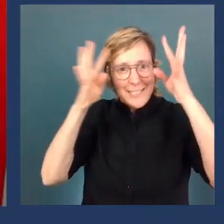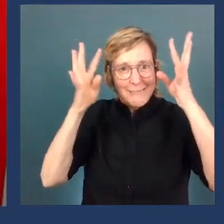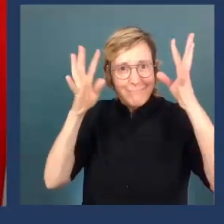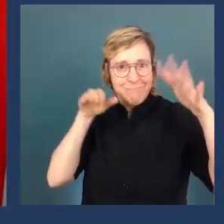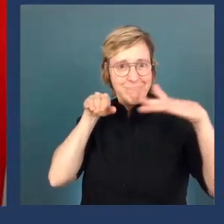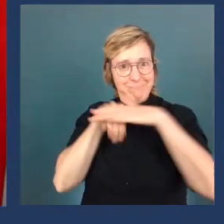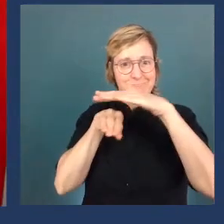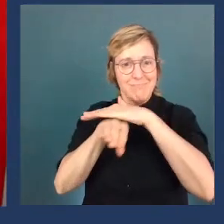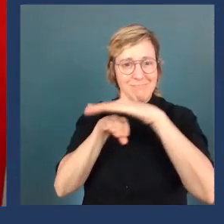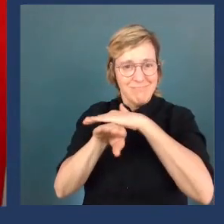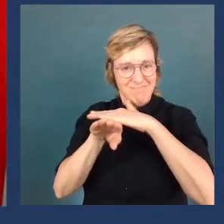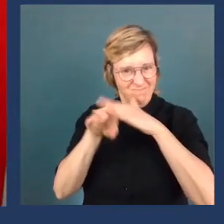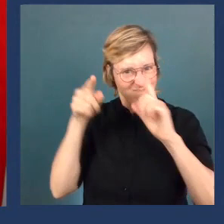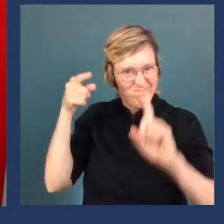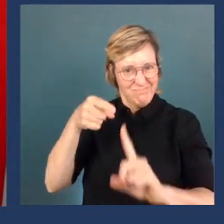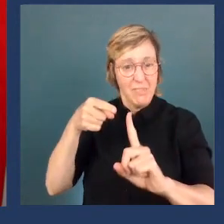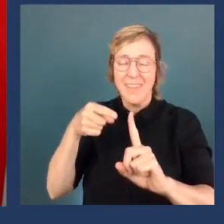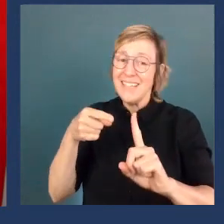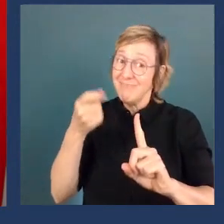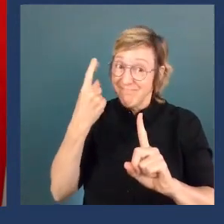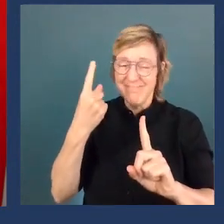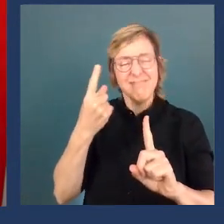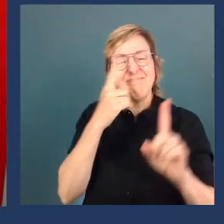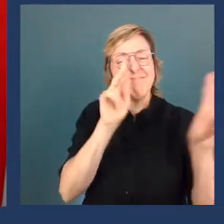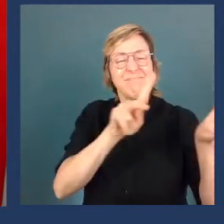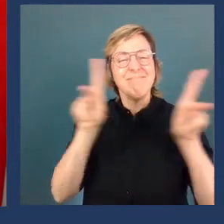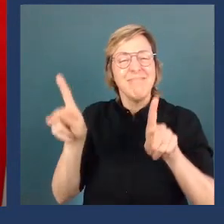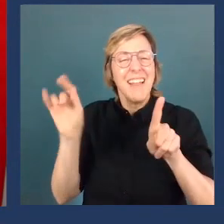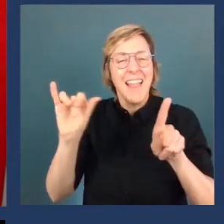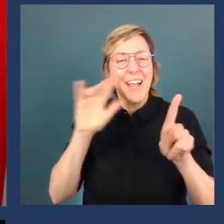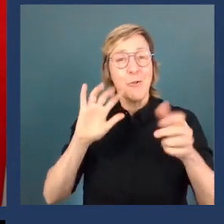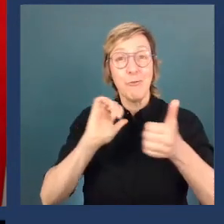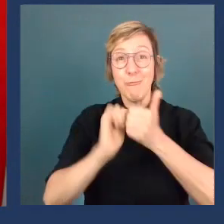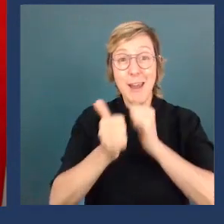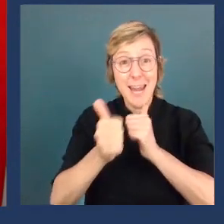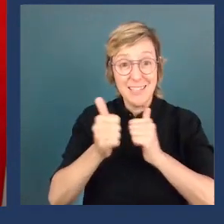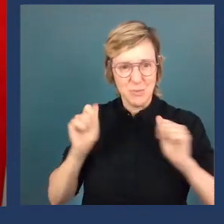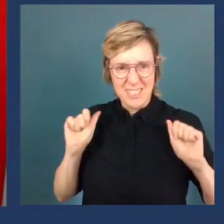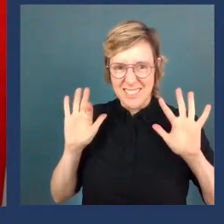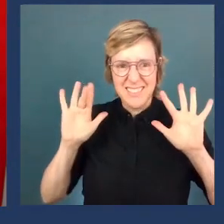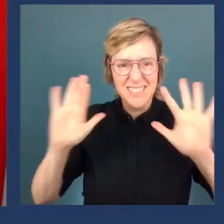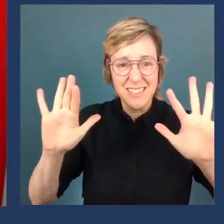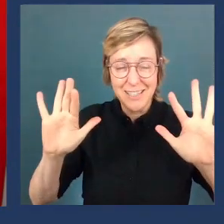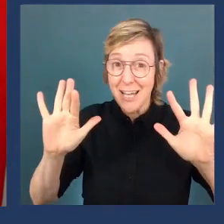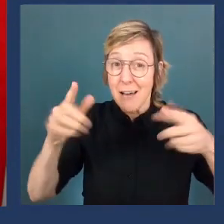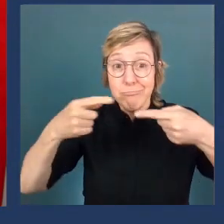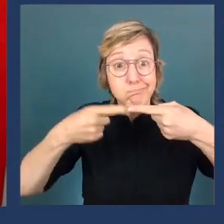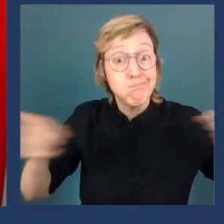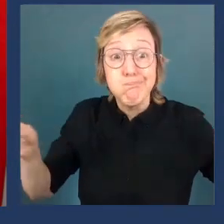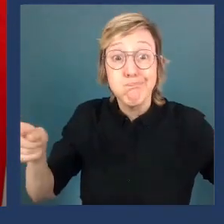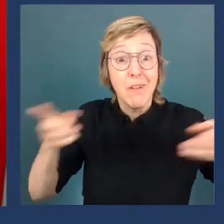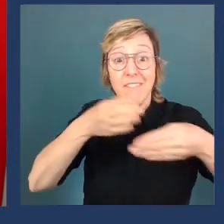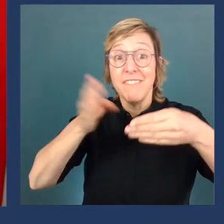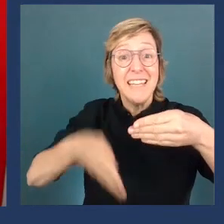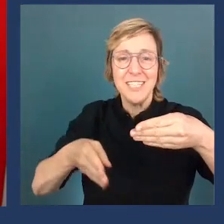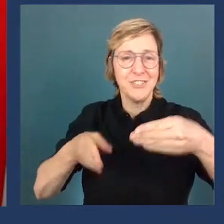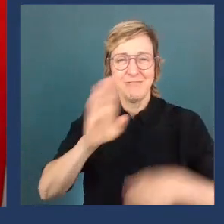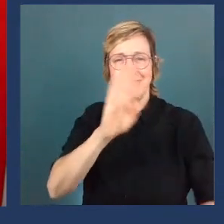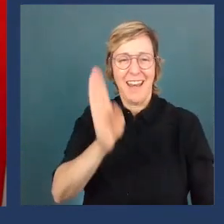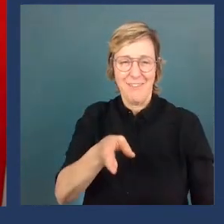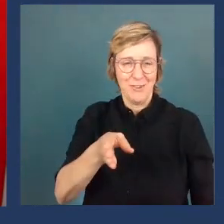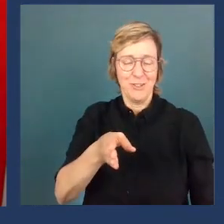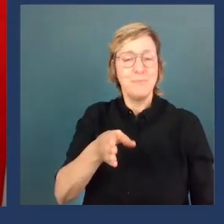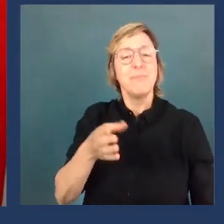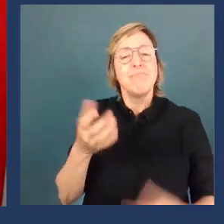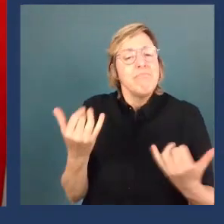line. We're delighted to share with you a sample of projects using Microsoft technology. At the end of the presentation, we'll